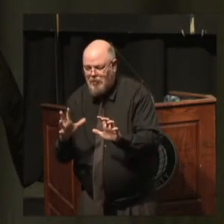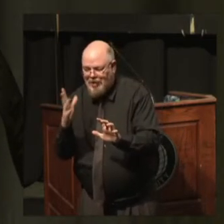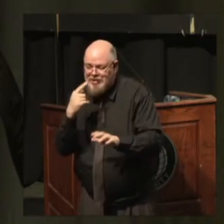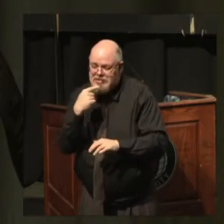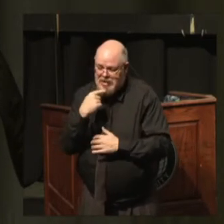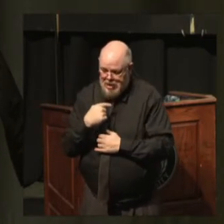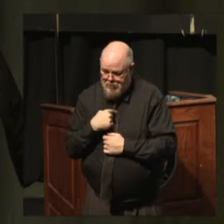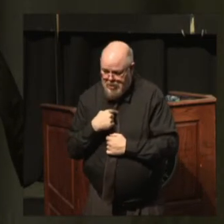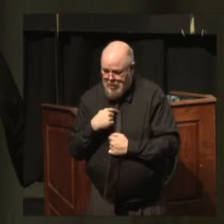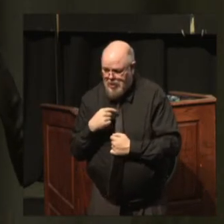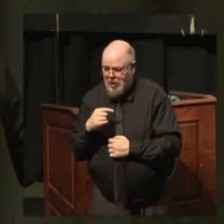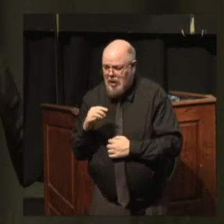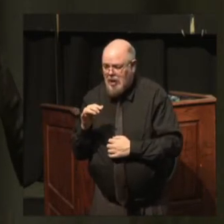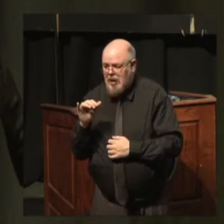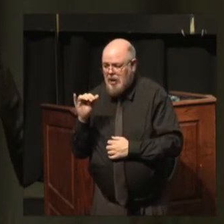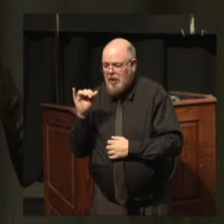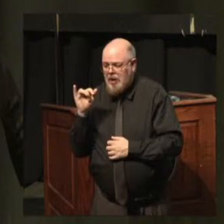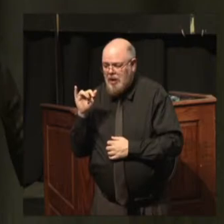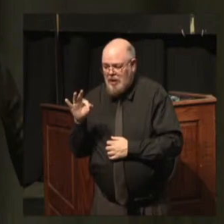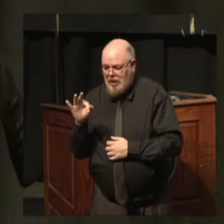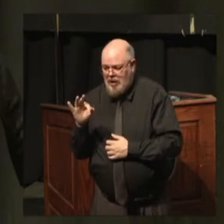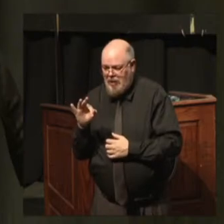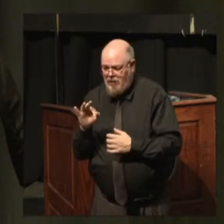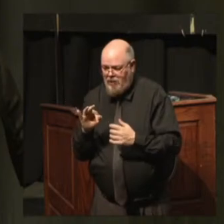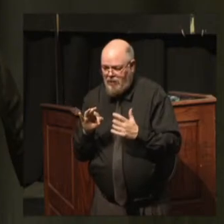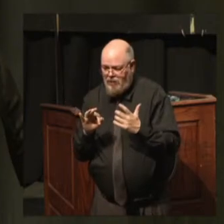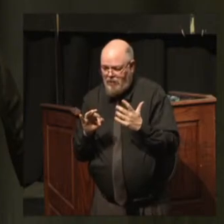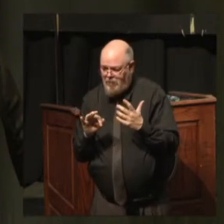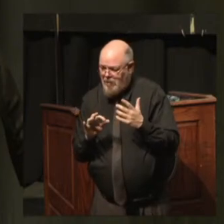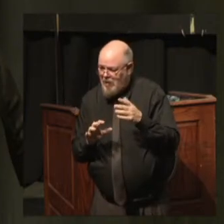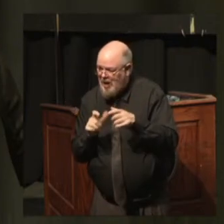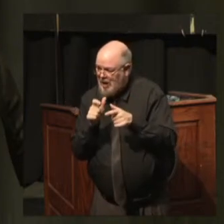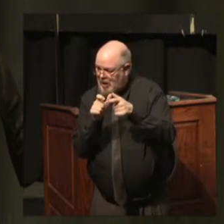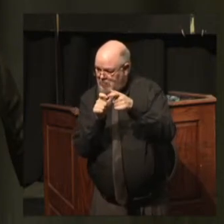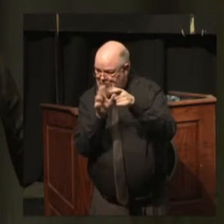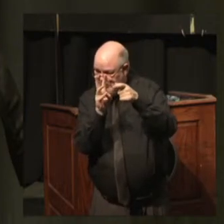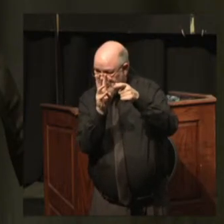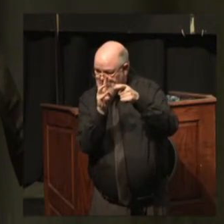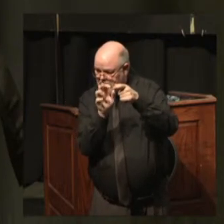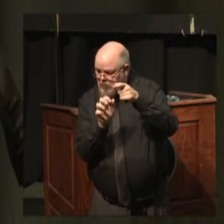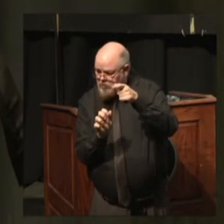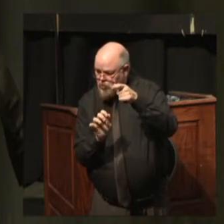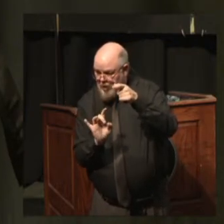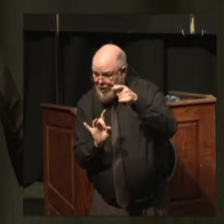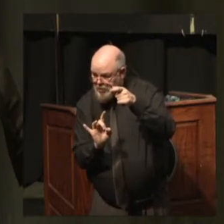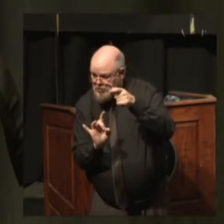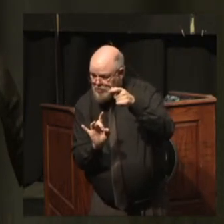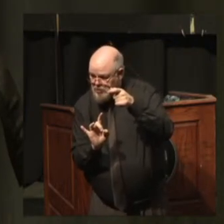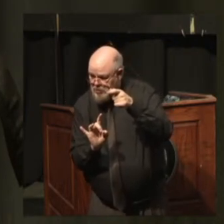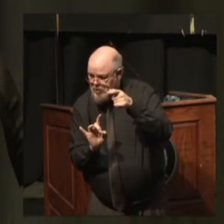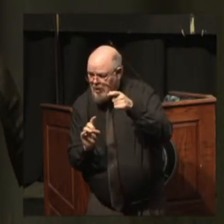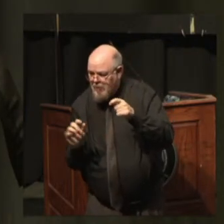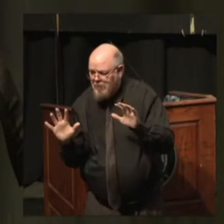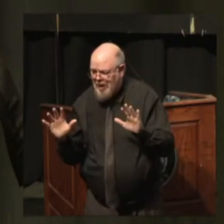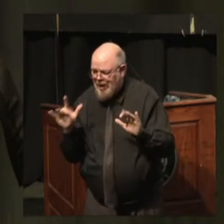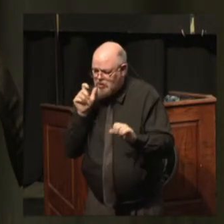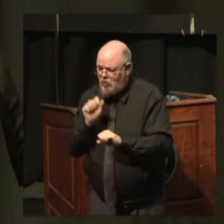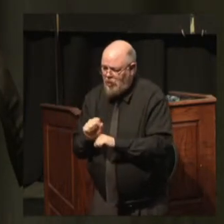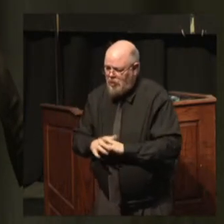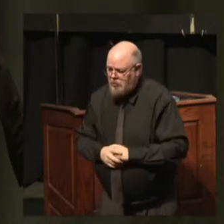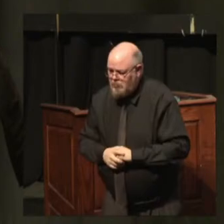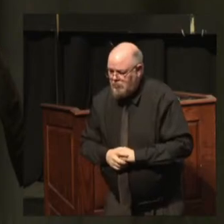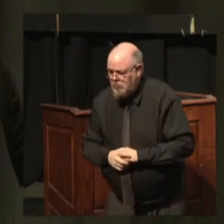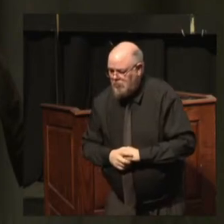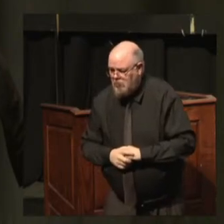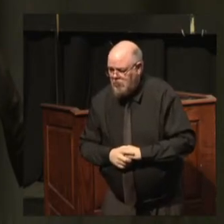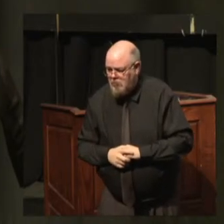at C8, I'd be able to use my hands. Right? My hands tingle, half of my hand on both